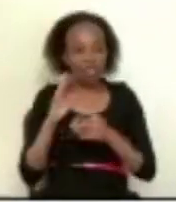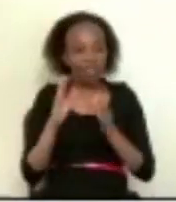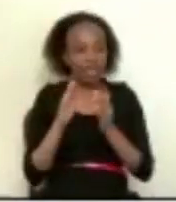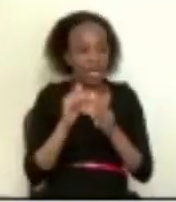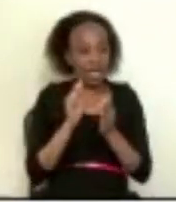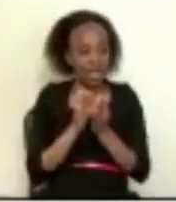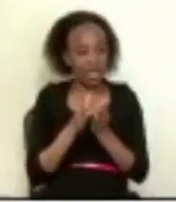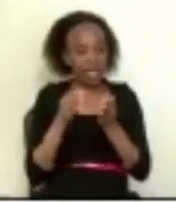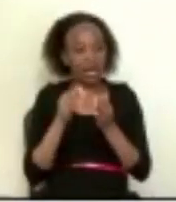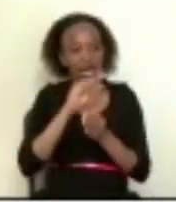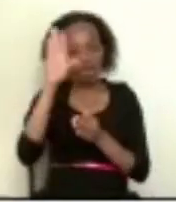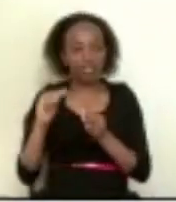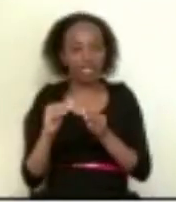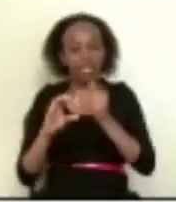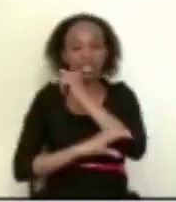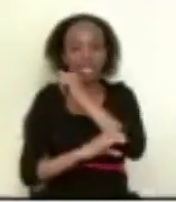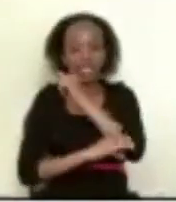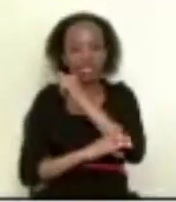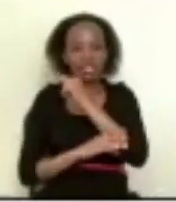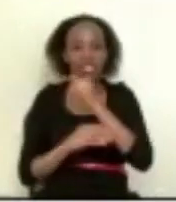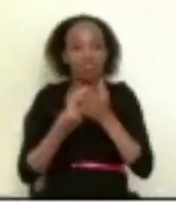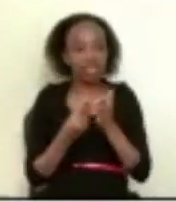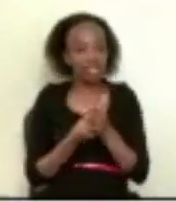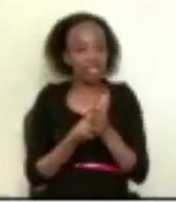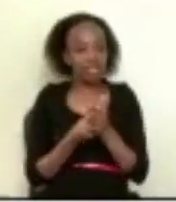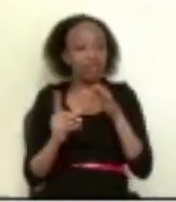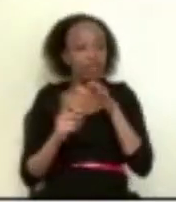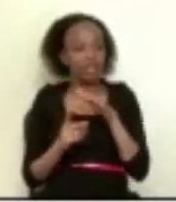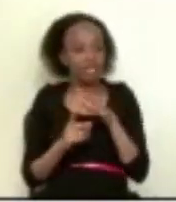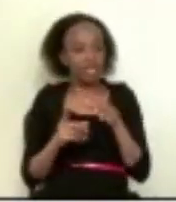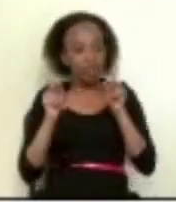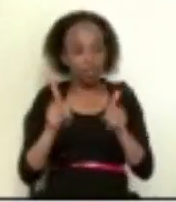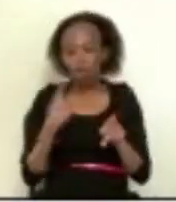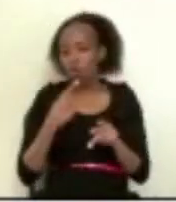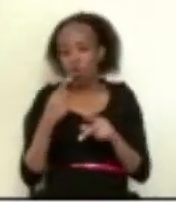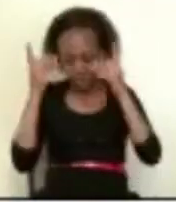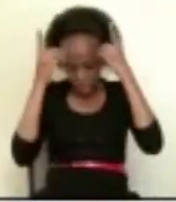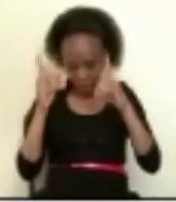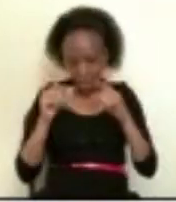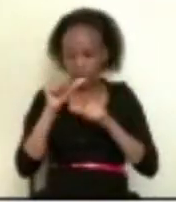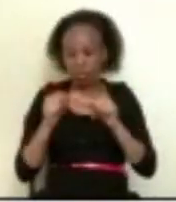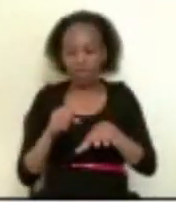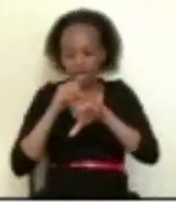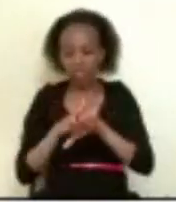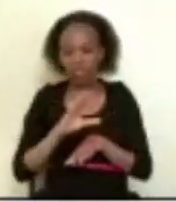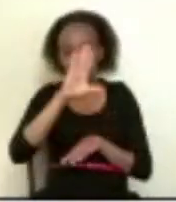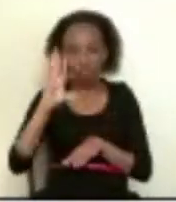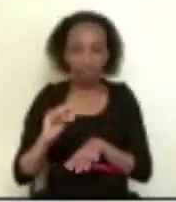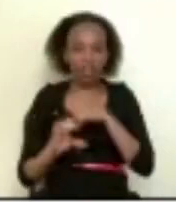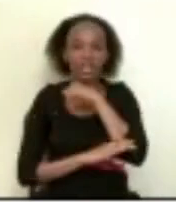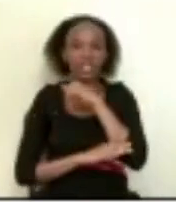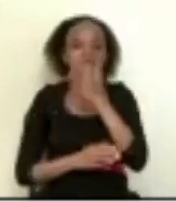ministers, basically all the important people, the people who decide about the movement of African countries'